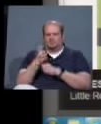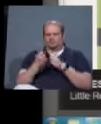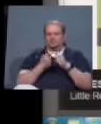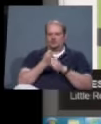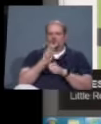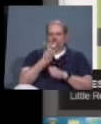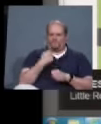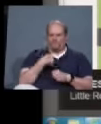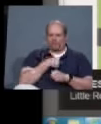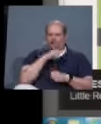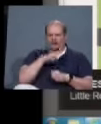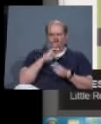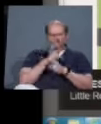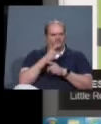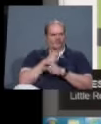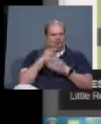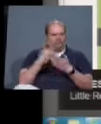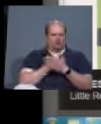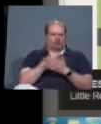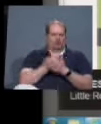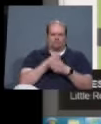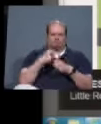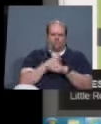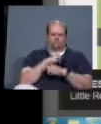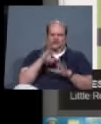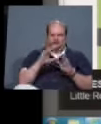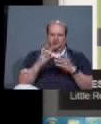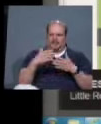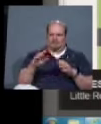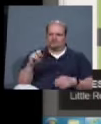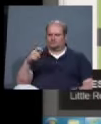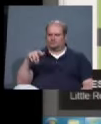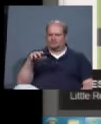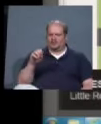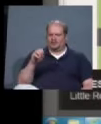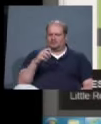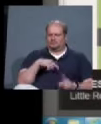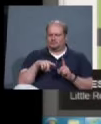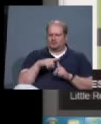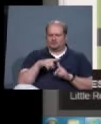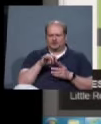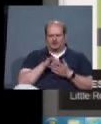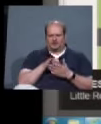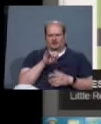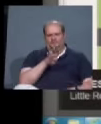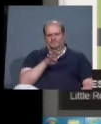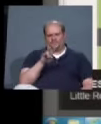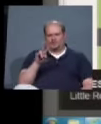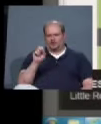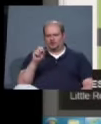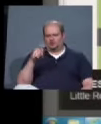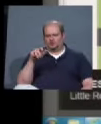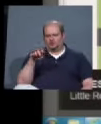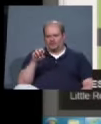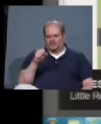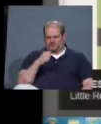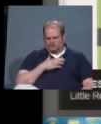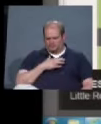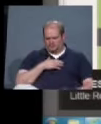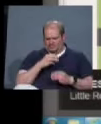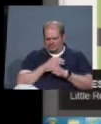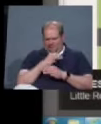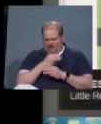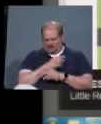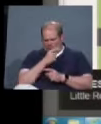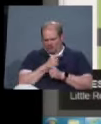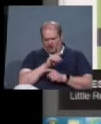we'll have to figure out some new strategies for not only classroom space, but also So that's 42 spaces. Did I do my math right?